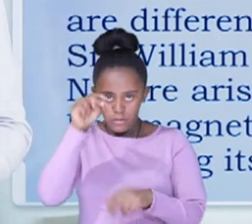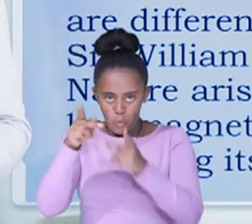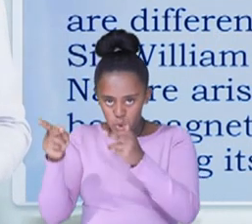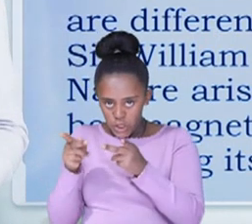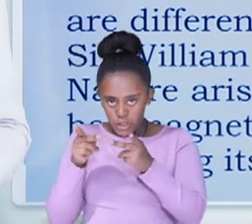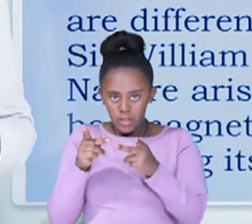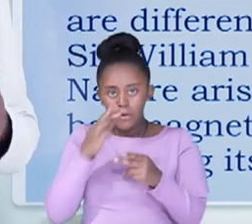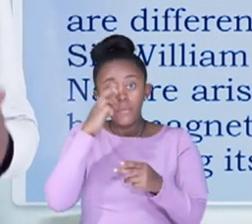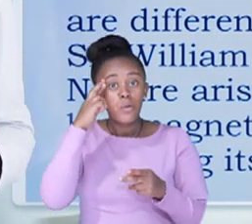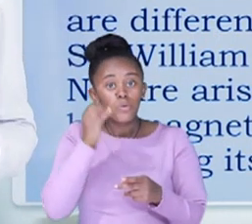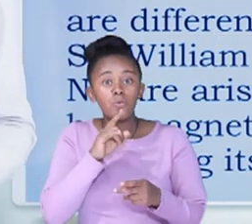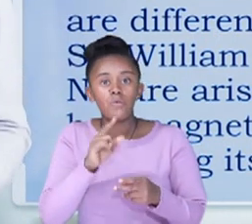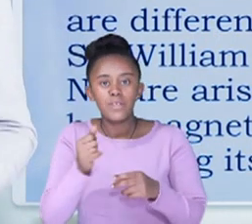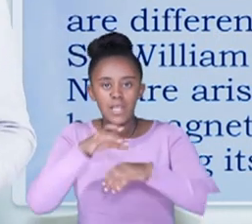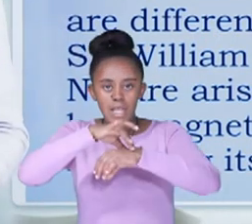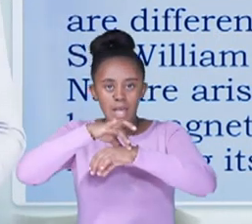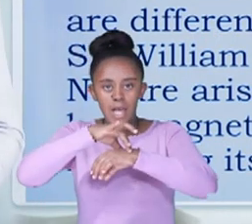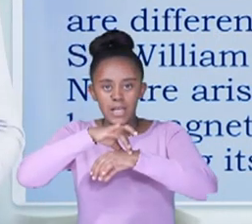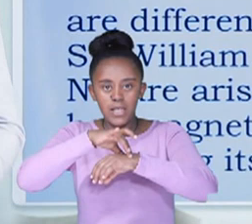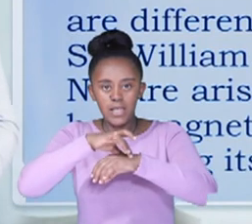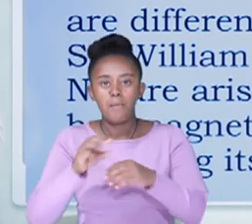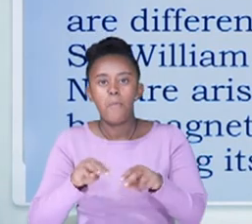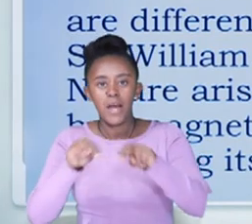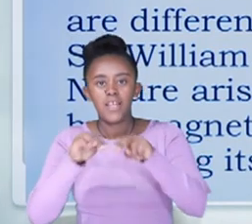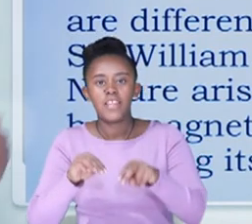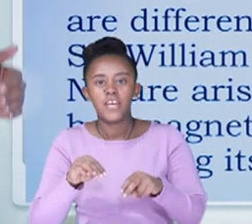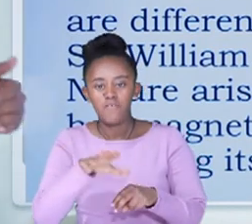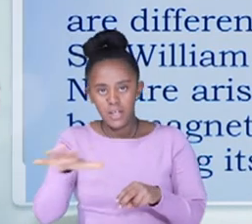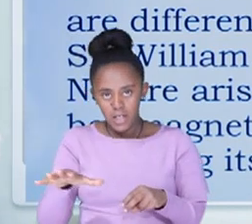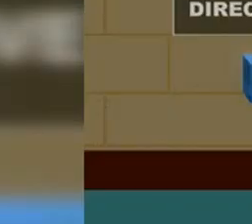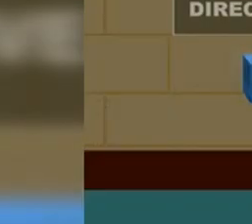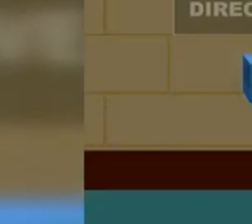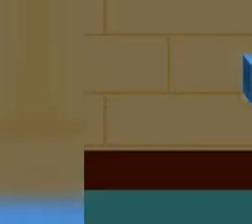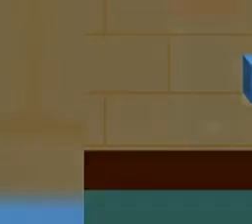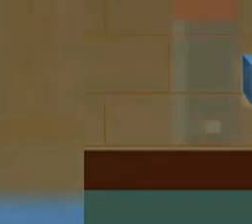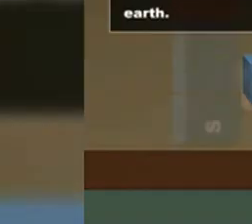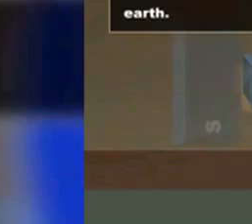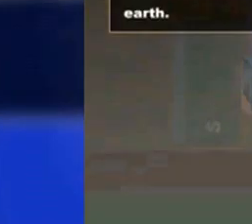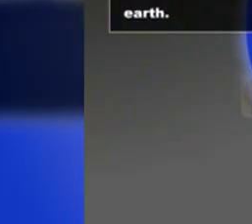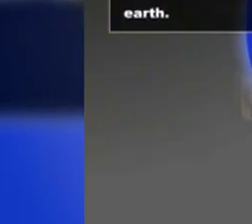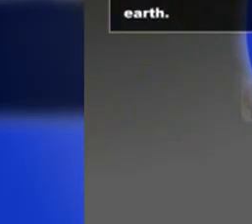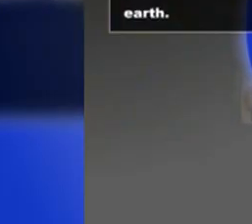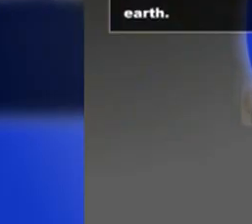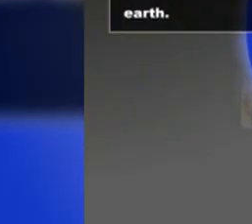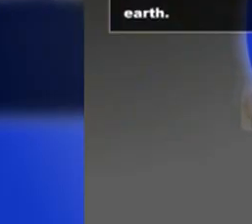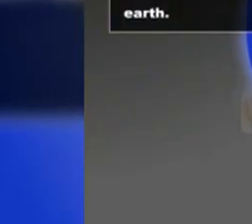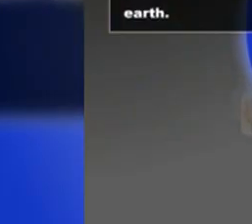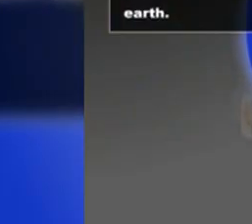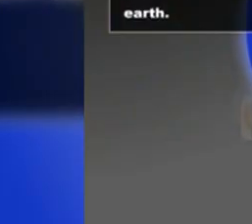position because of the Earth's magnetic field. Because that the Earth itself acts a magnetic